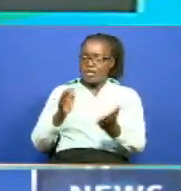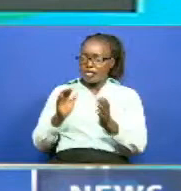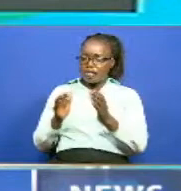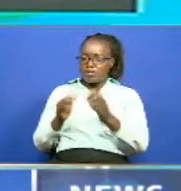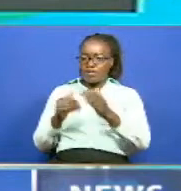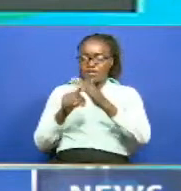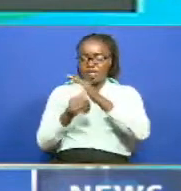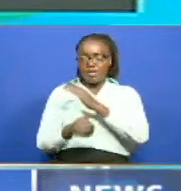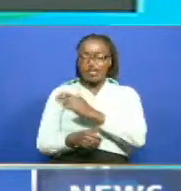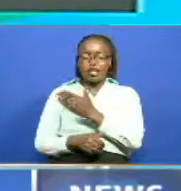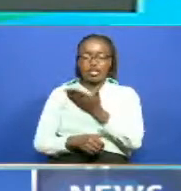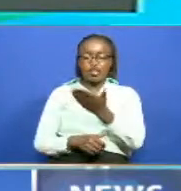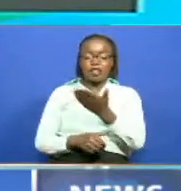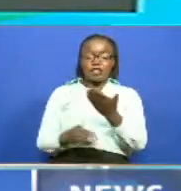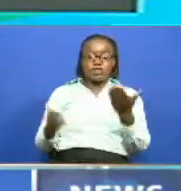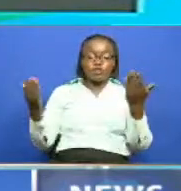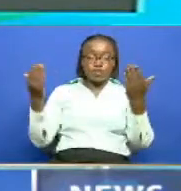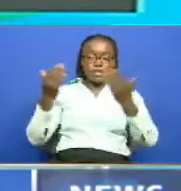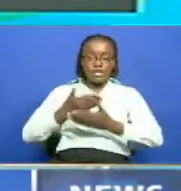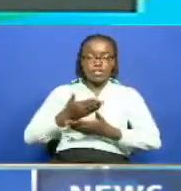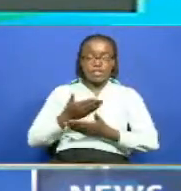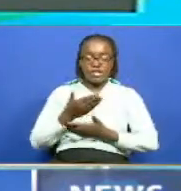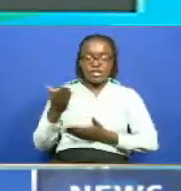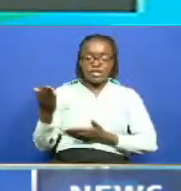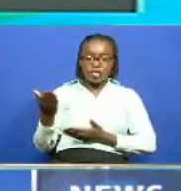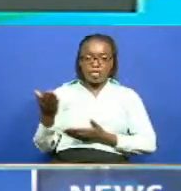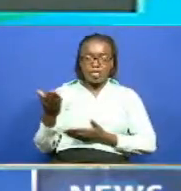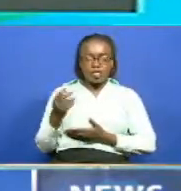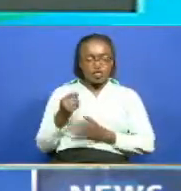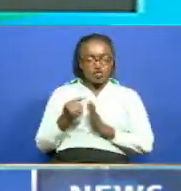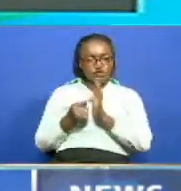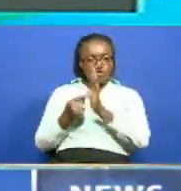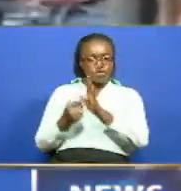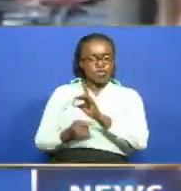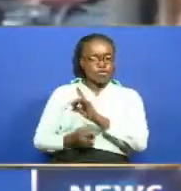on Magical Scenes, Irene Muchuma Odem features the Mugumo tree.